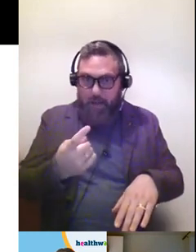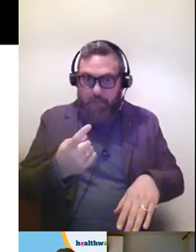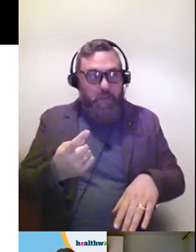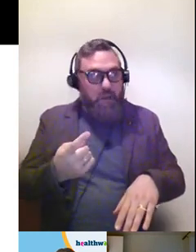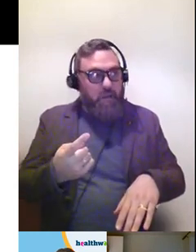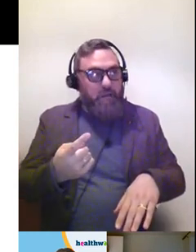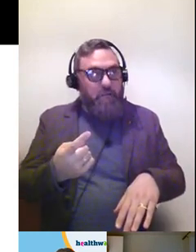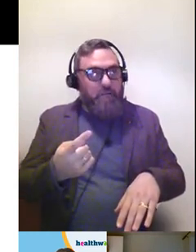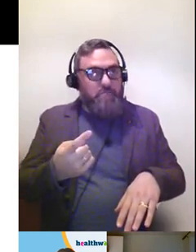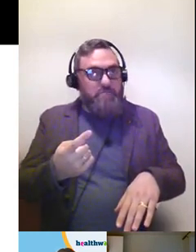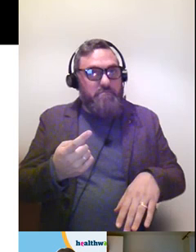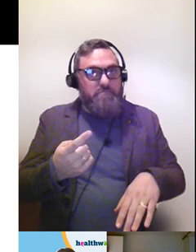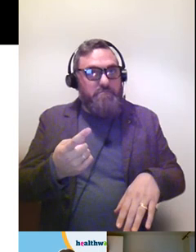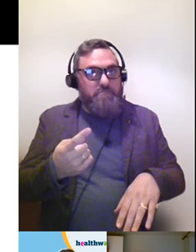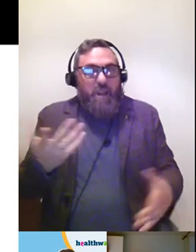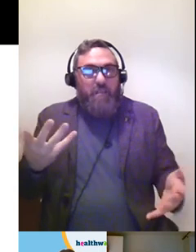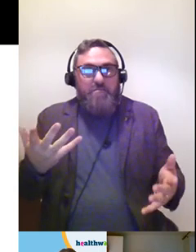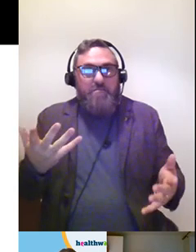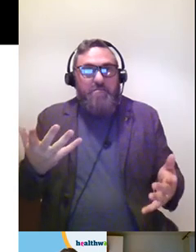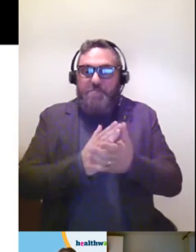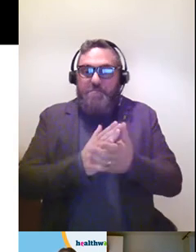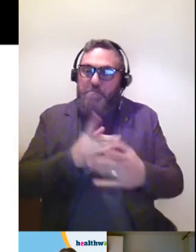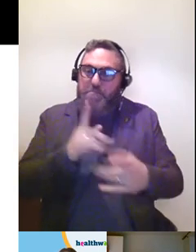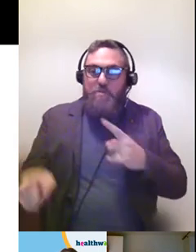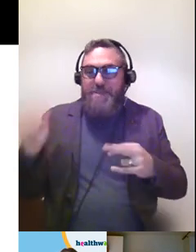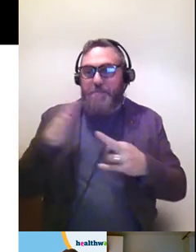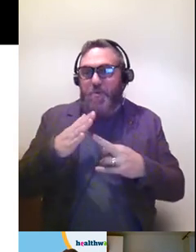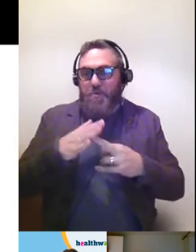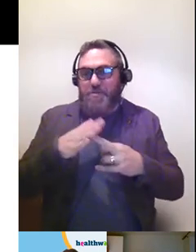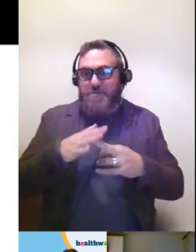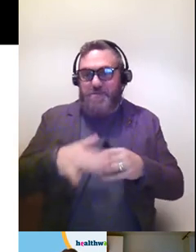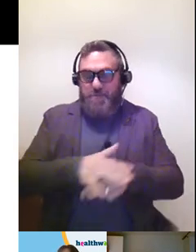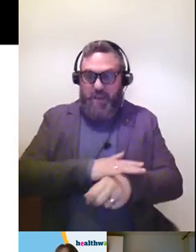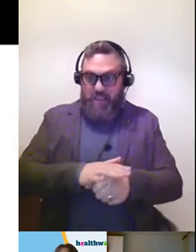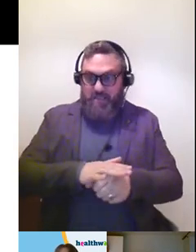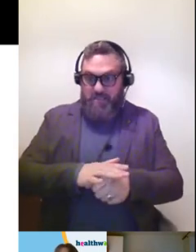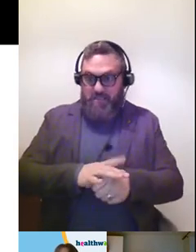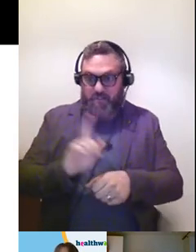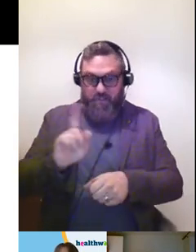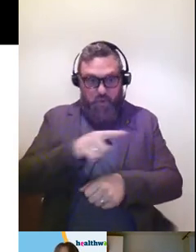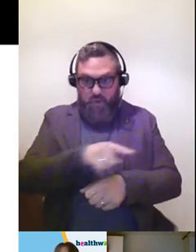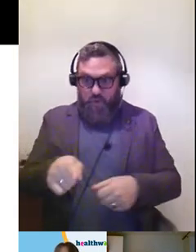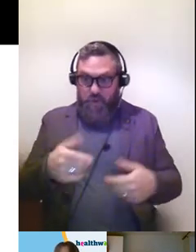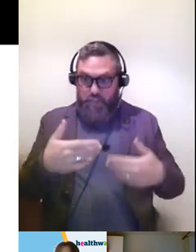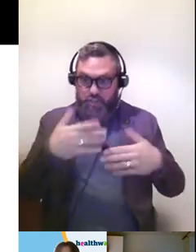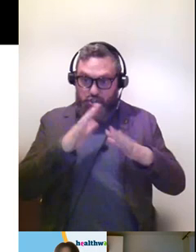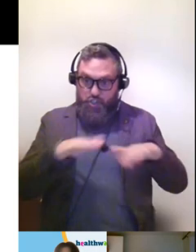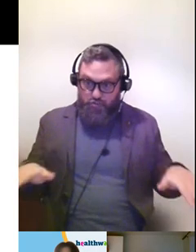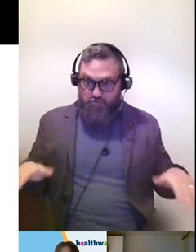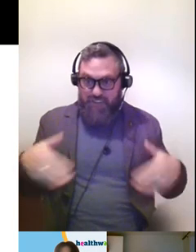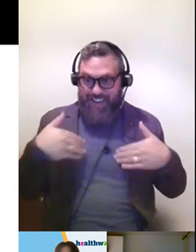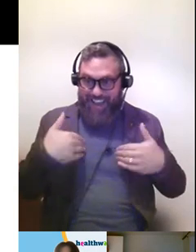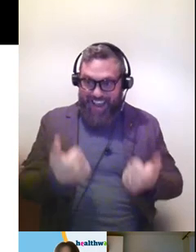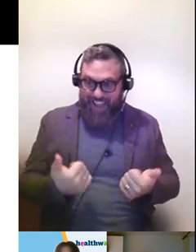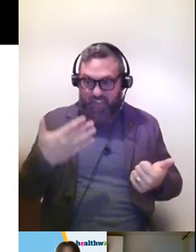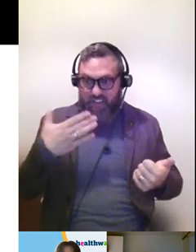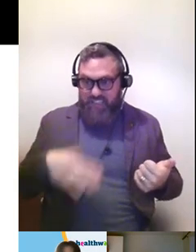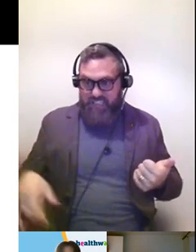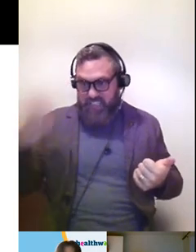more important place at which to start than the needs, health needs, physical, mental